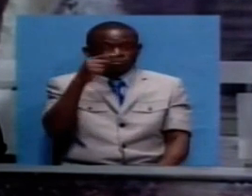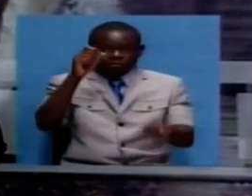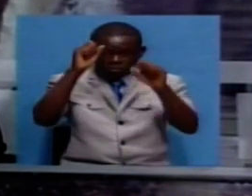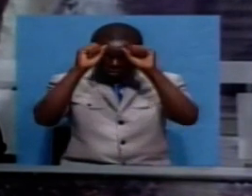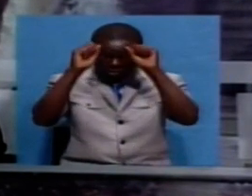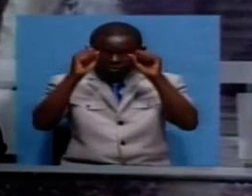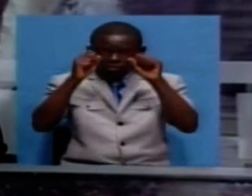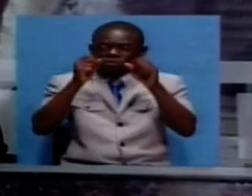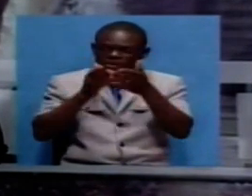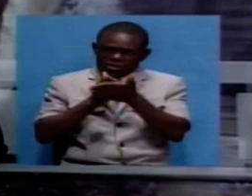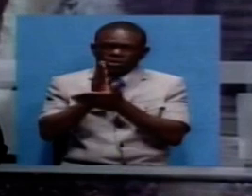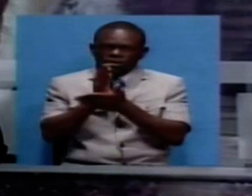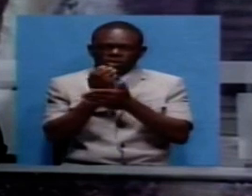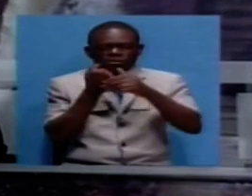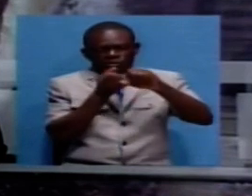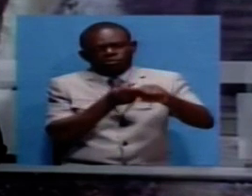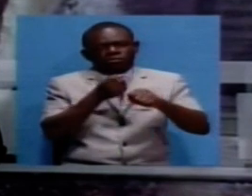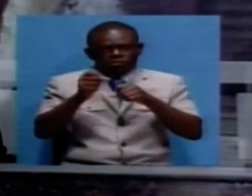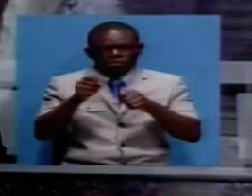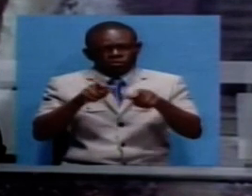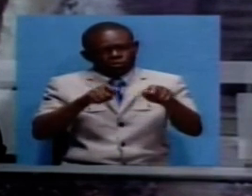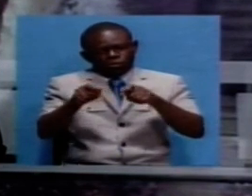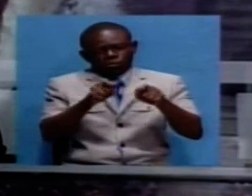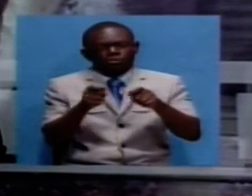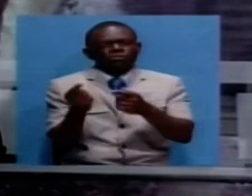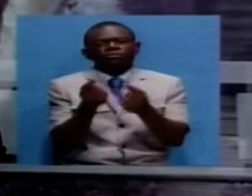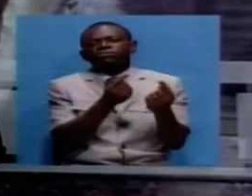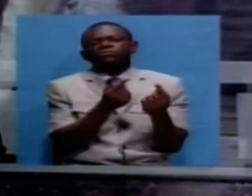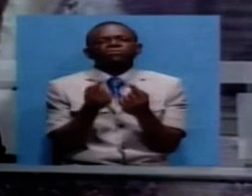life. He says President Lungu's decision is progressive